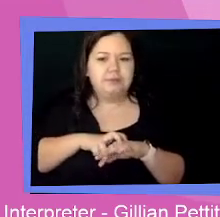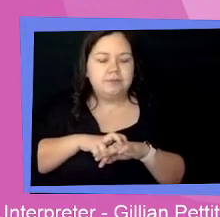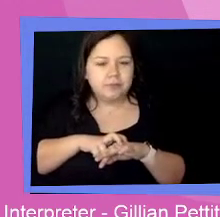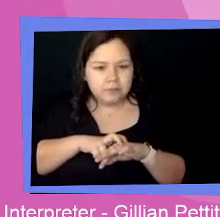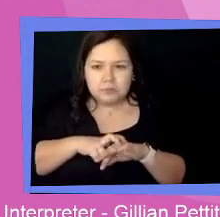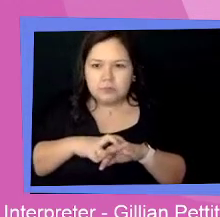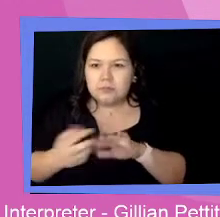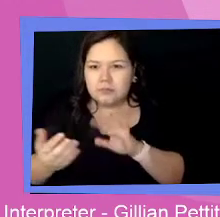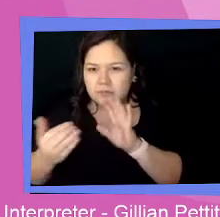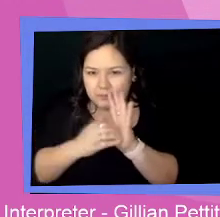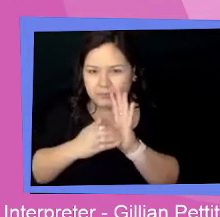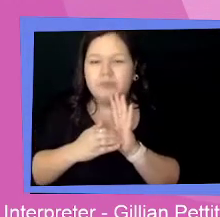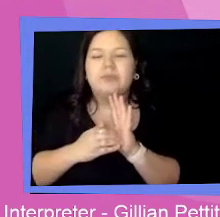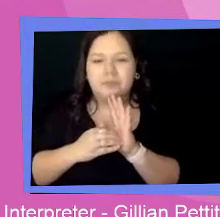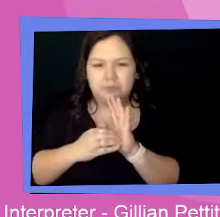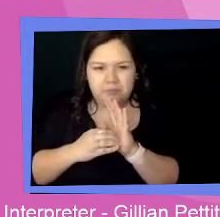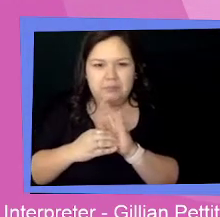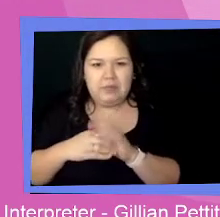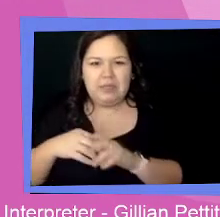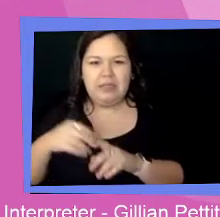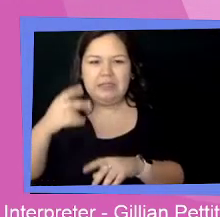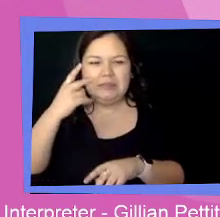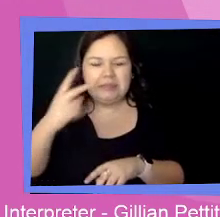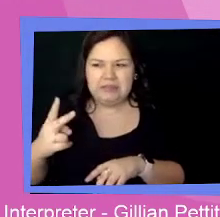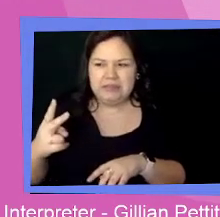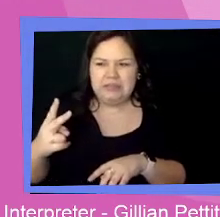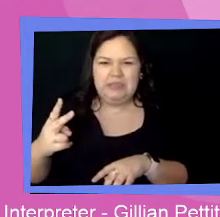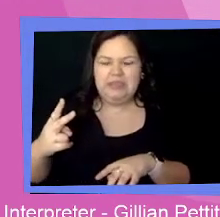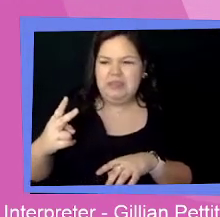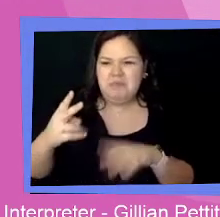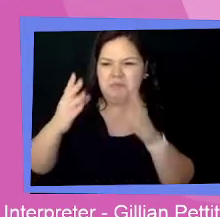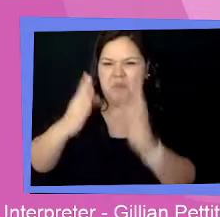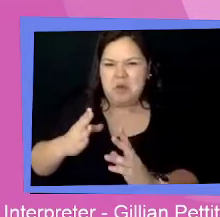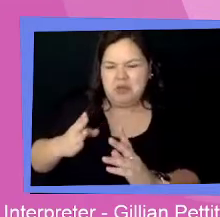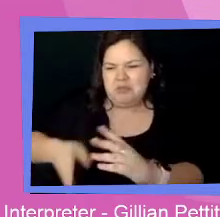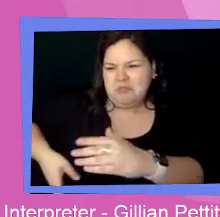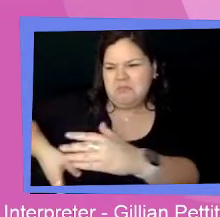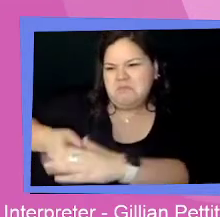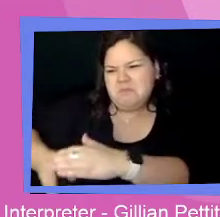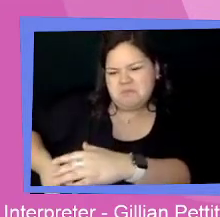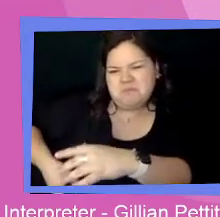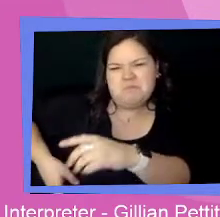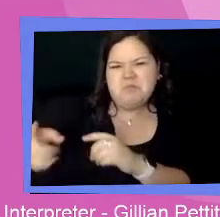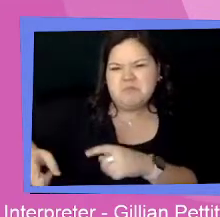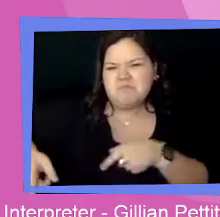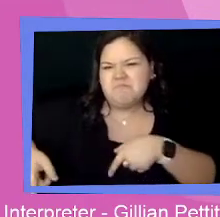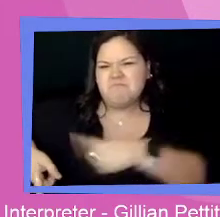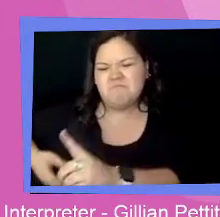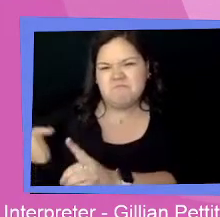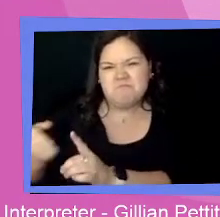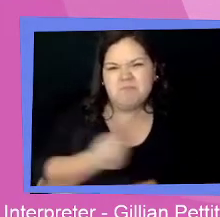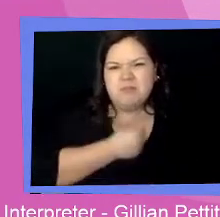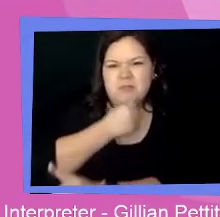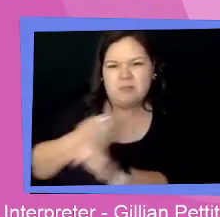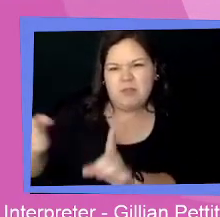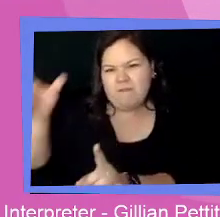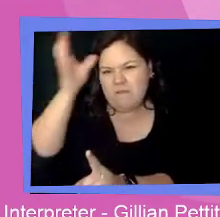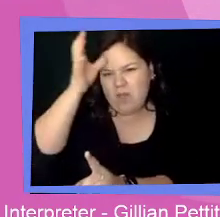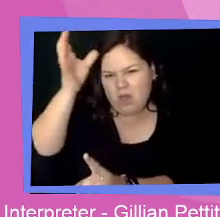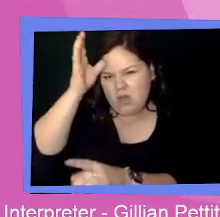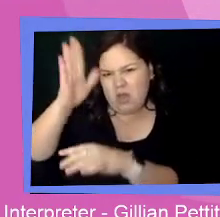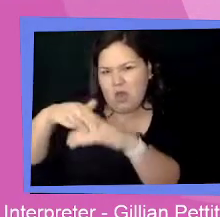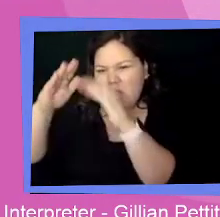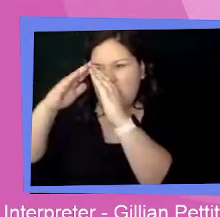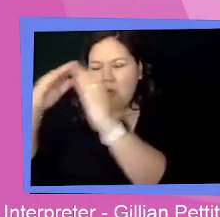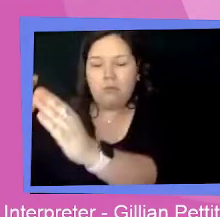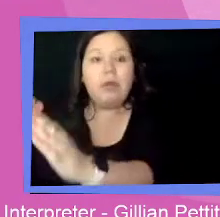I see Wasim's foot hitting my father's face on that damn rooftop. I'm gonna pause here. The two of them,